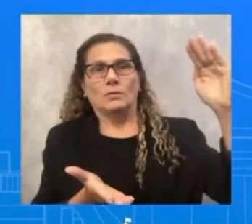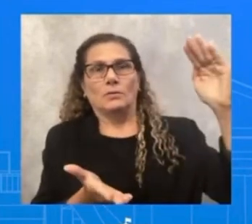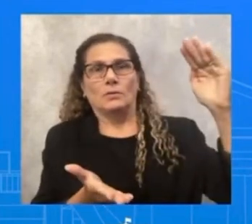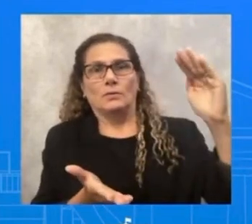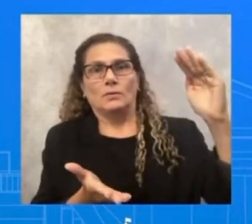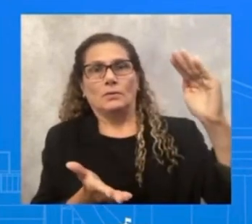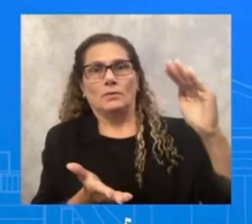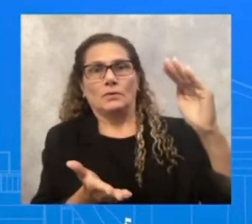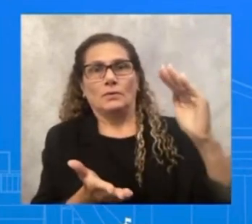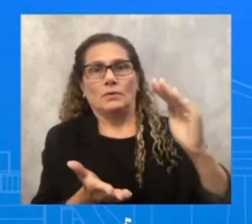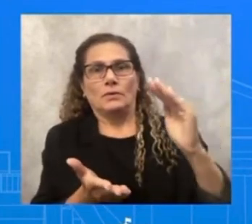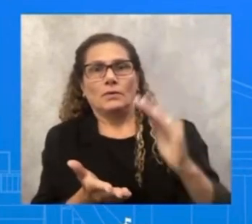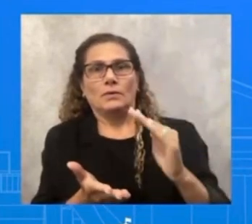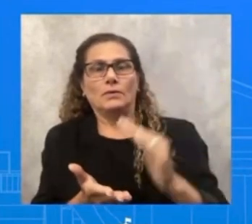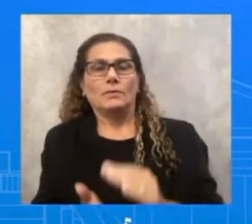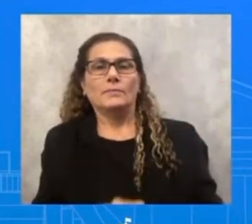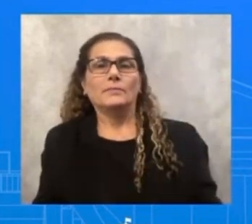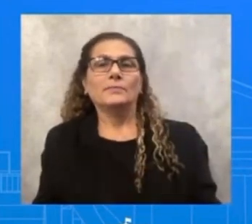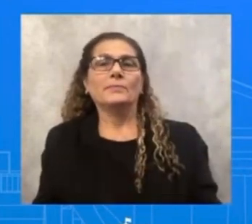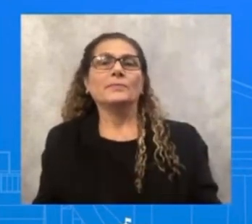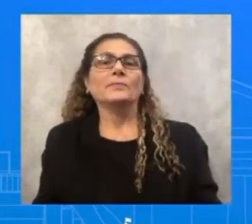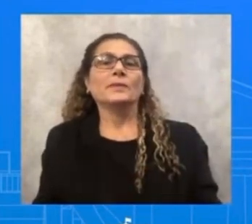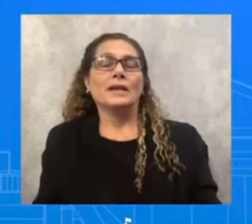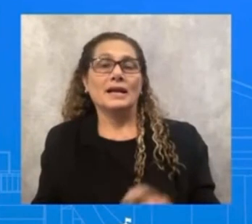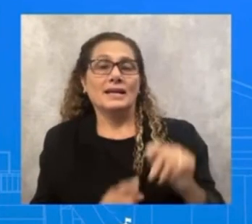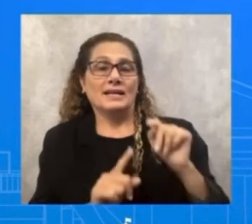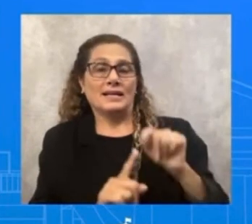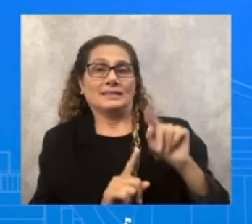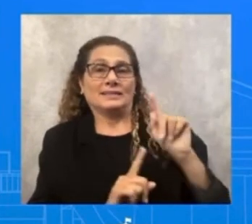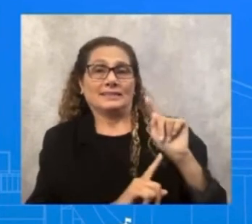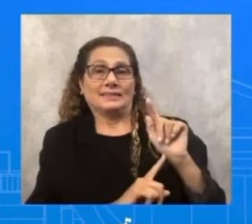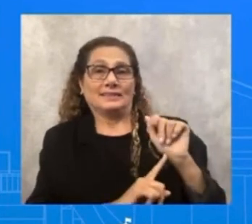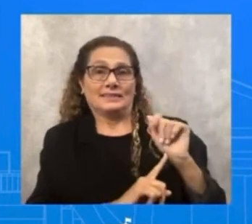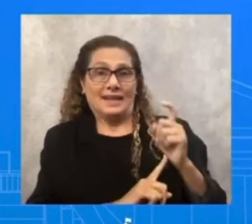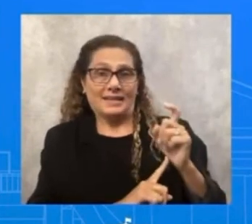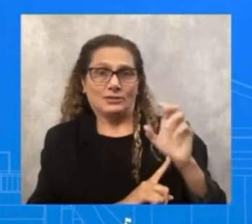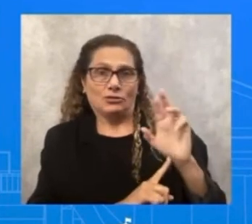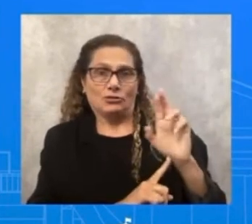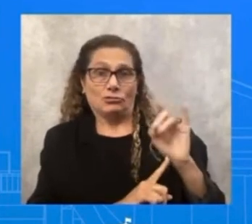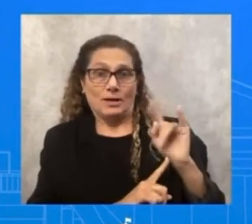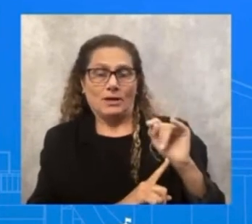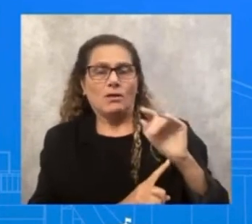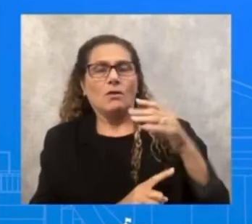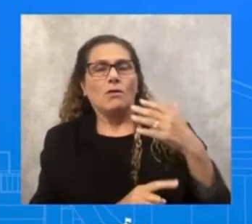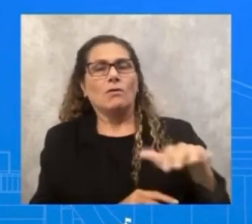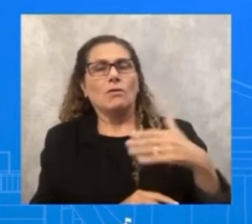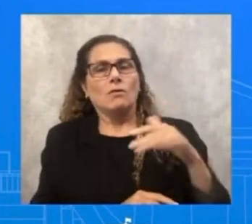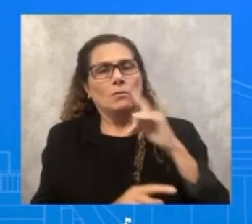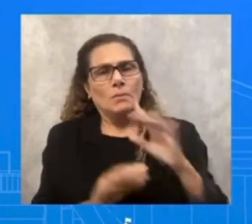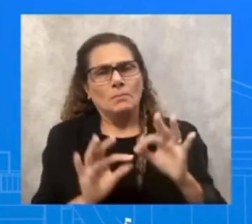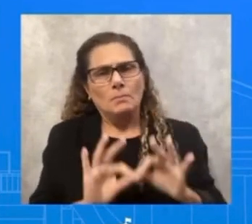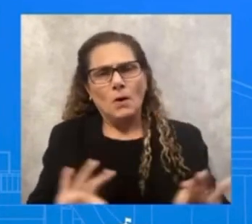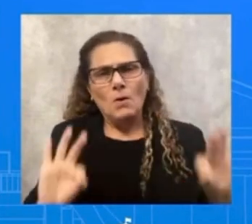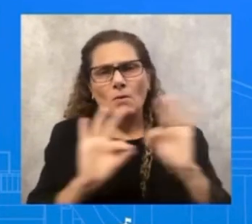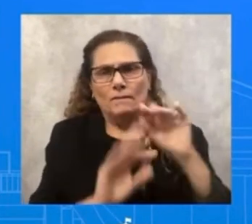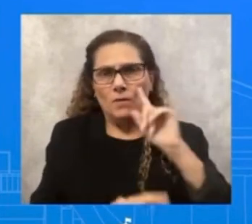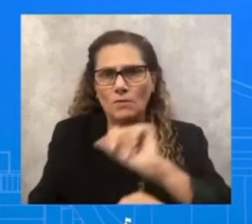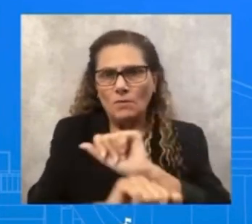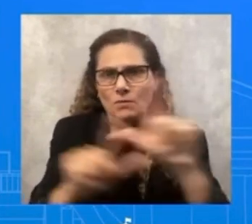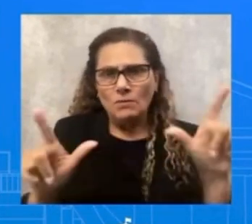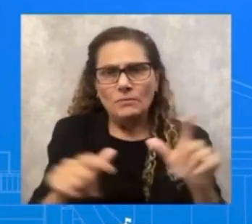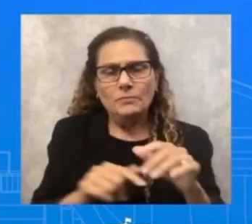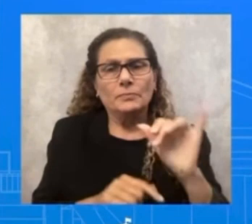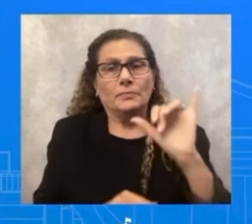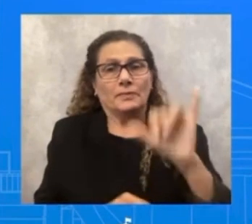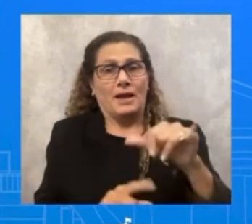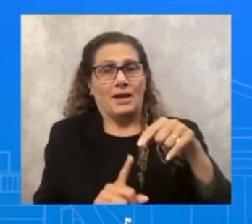the tax provisions are also incredibly important to the Inflation Reduction Act. But we think it is important